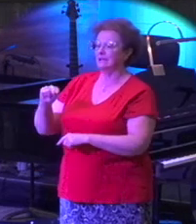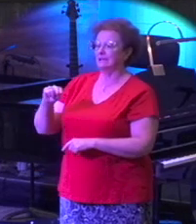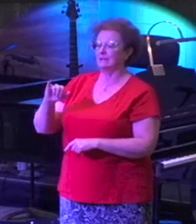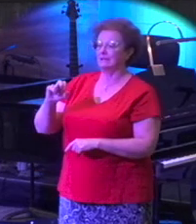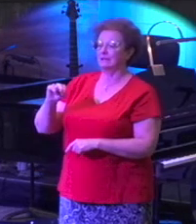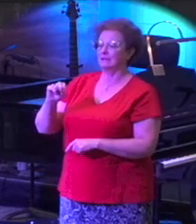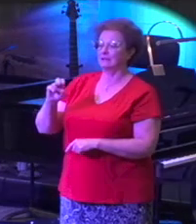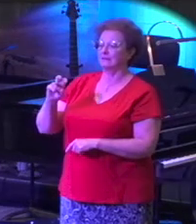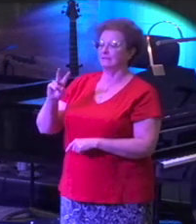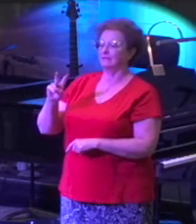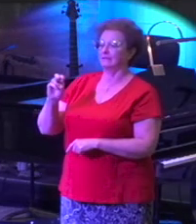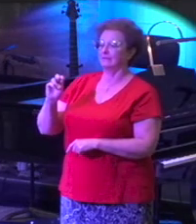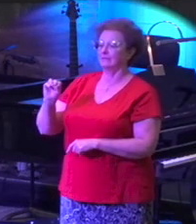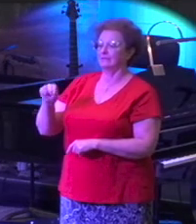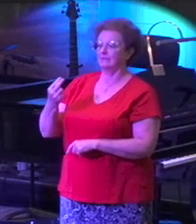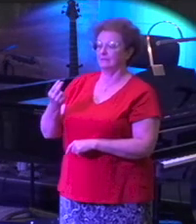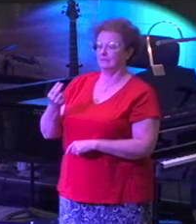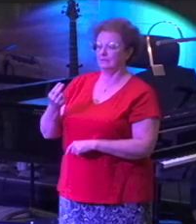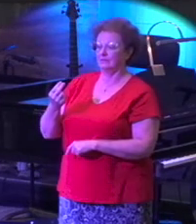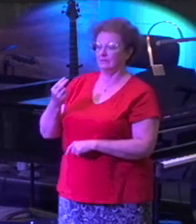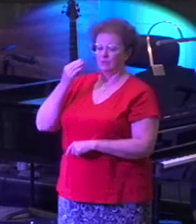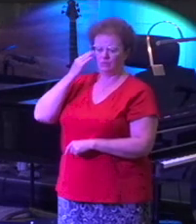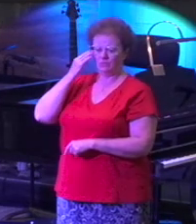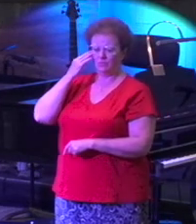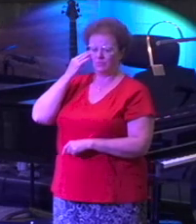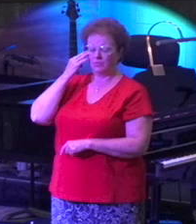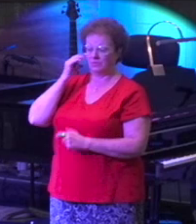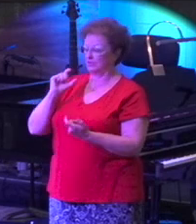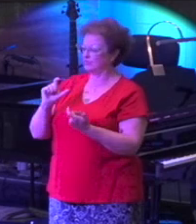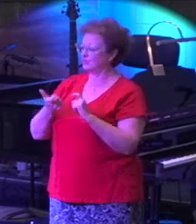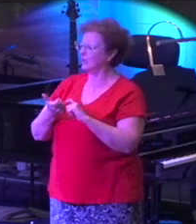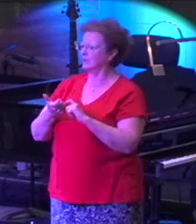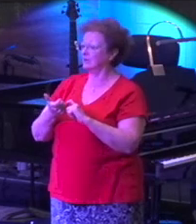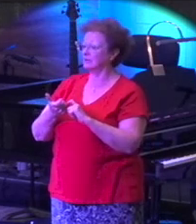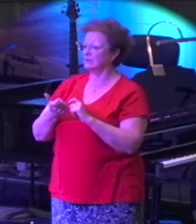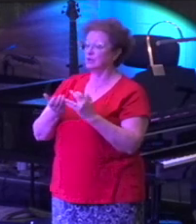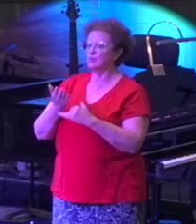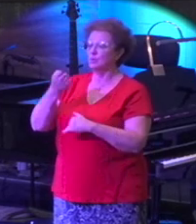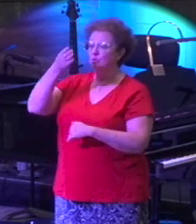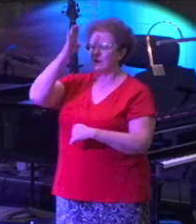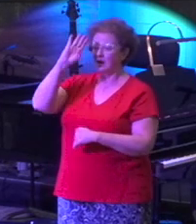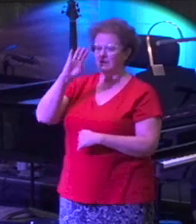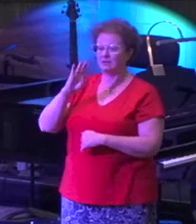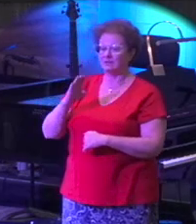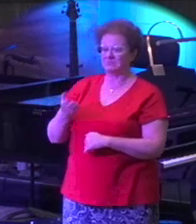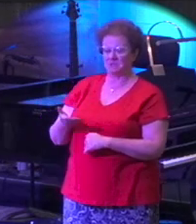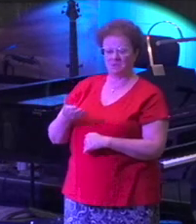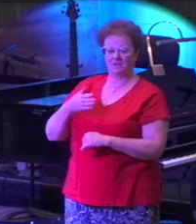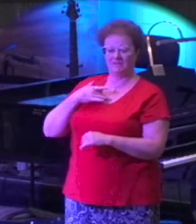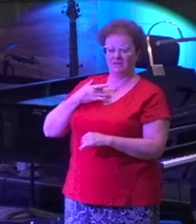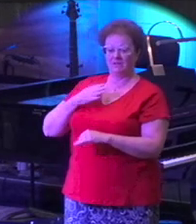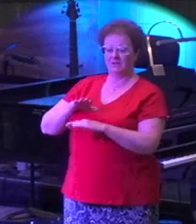course. Do you know what it's like to be turned around by God? Have you ever been called by